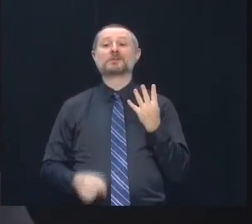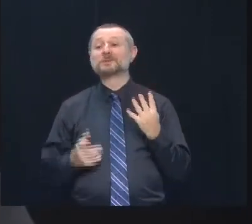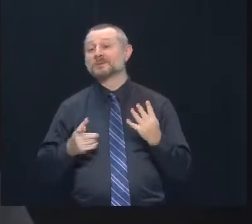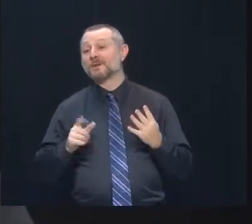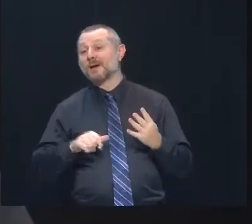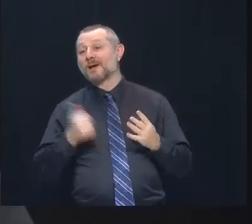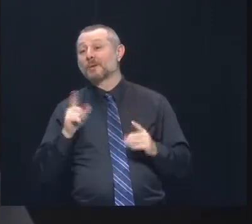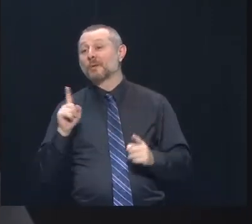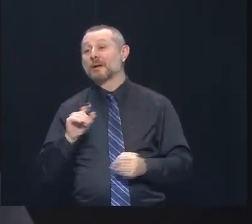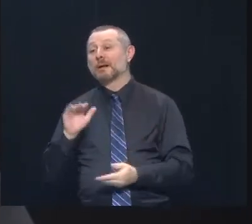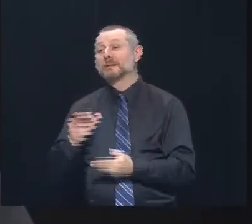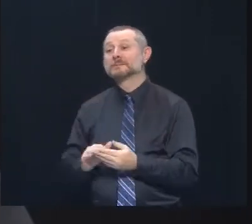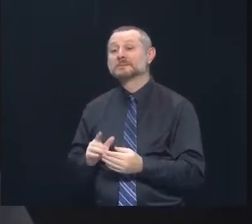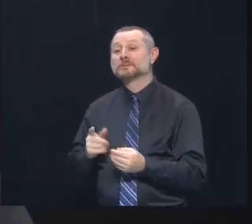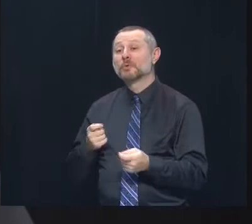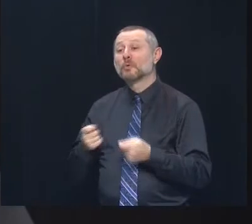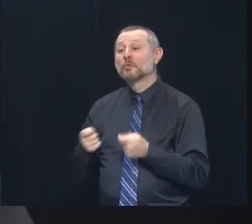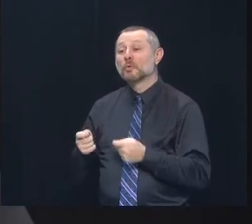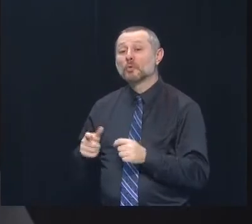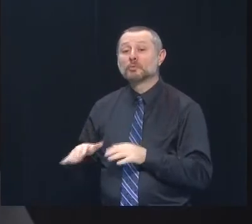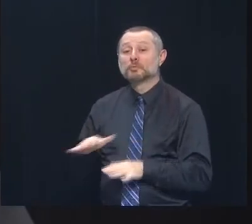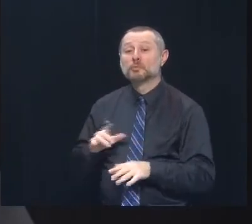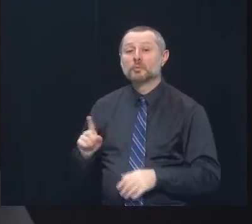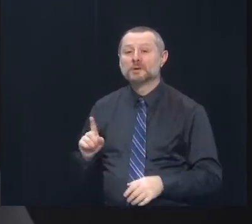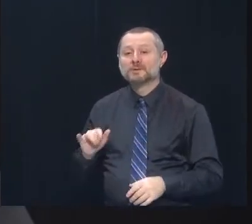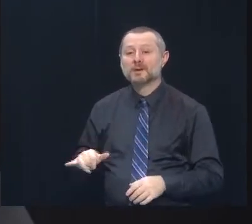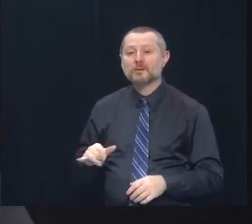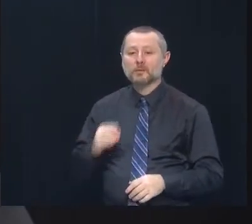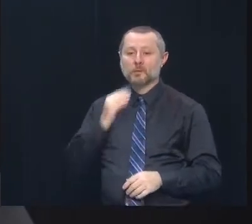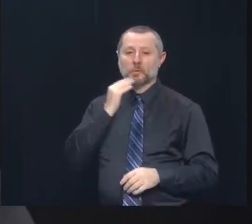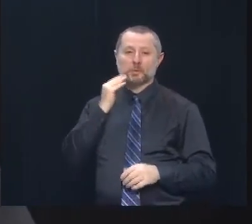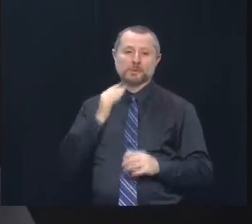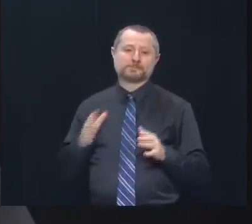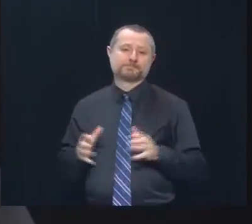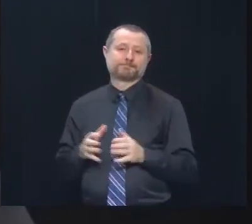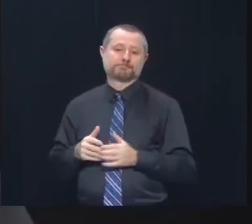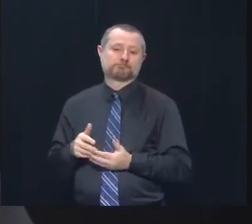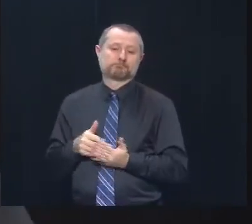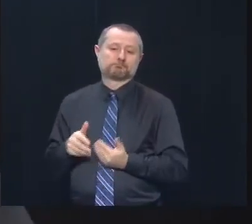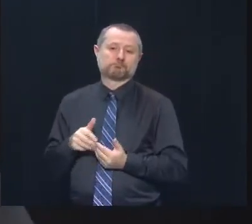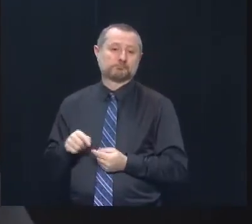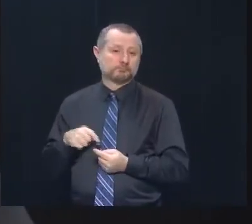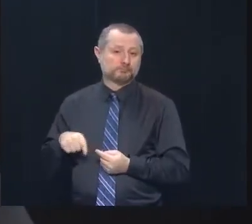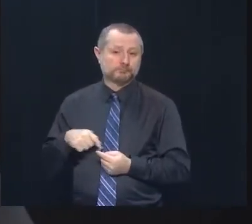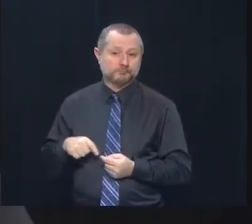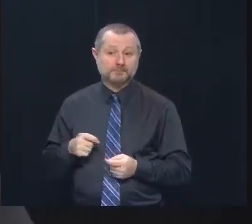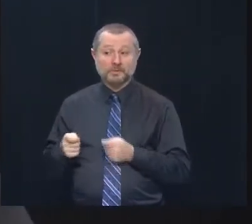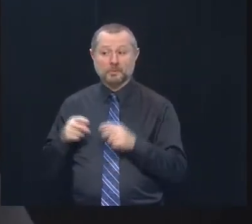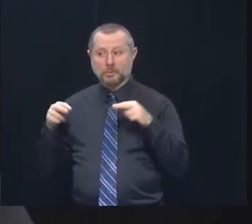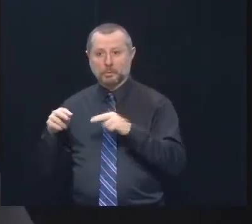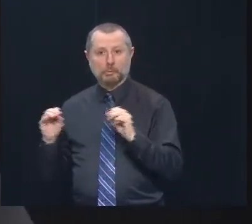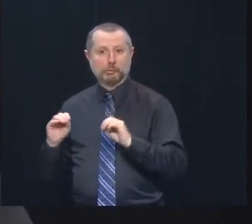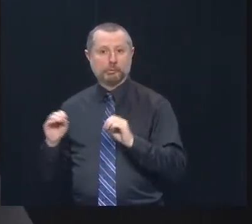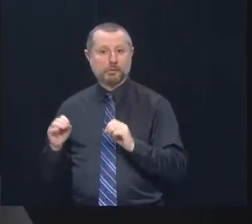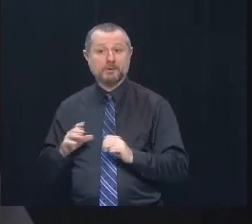least control is home gatherings. CDC says only your